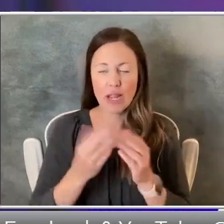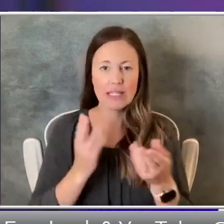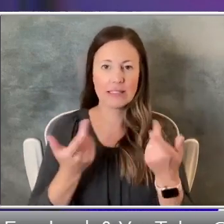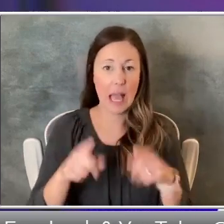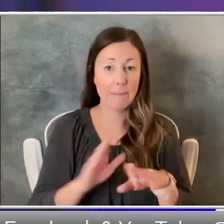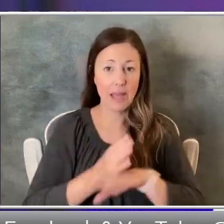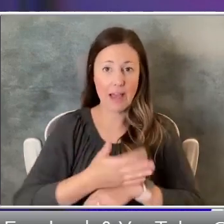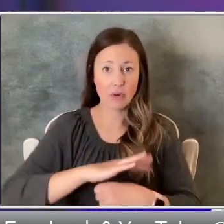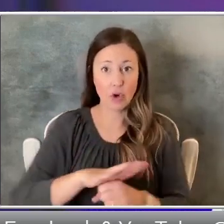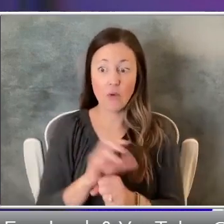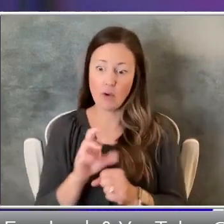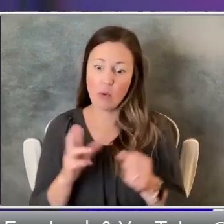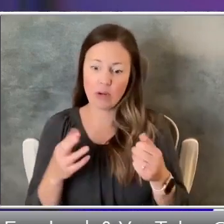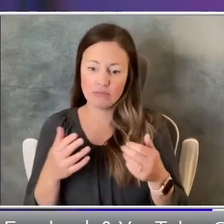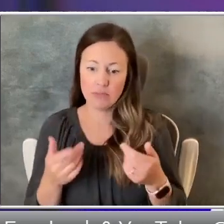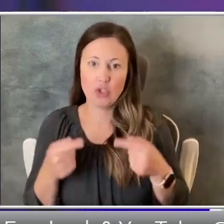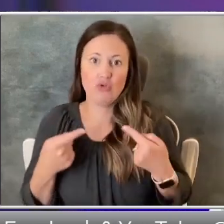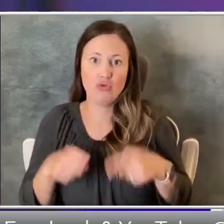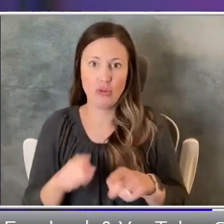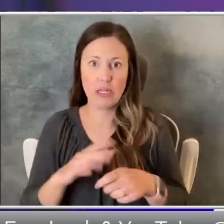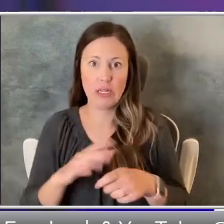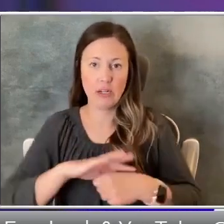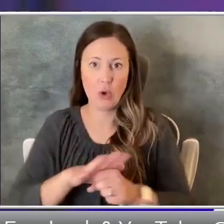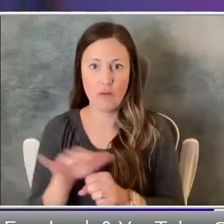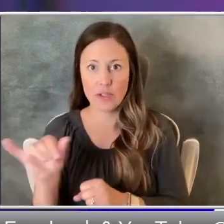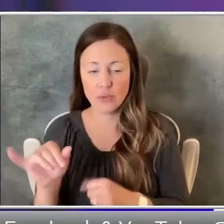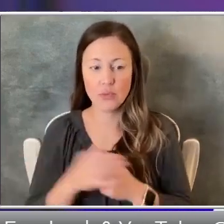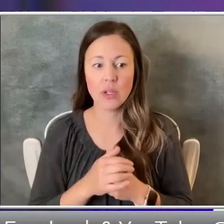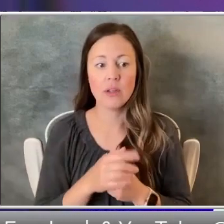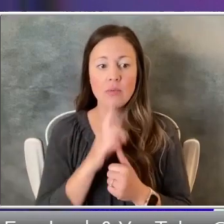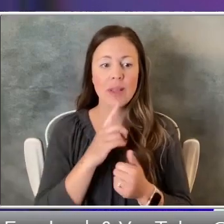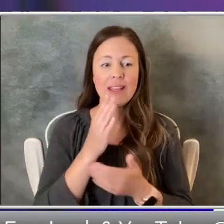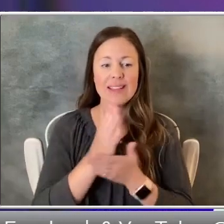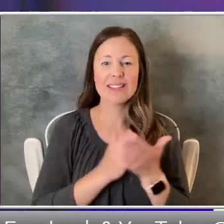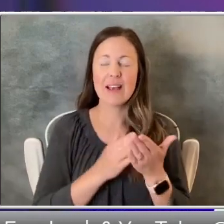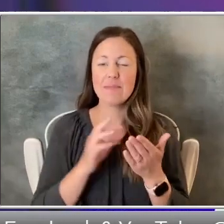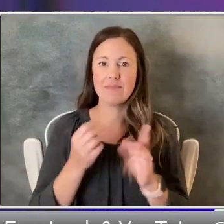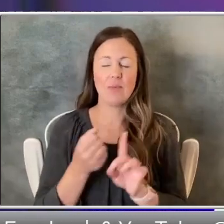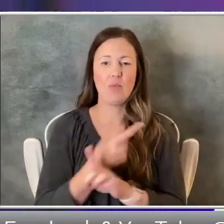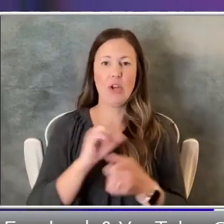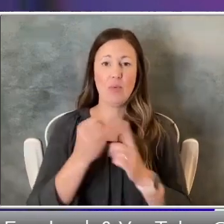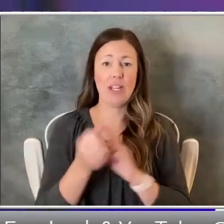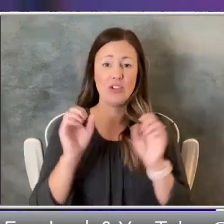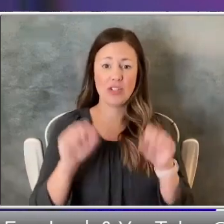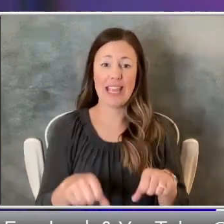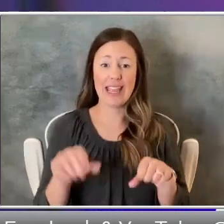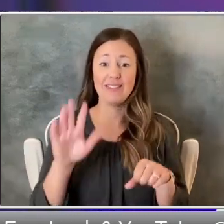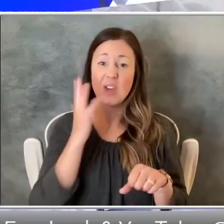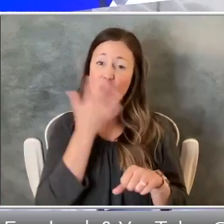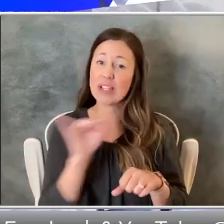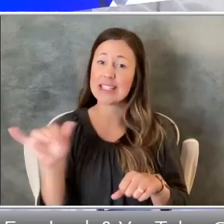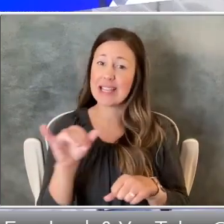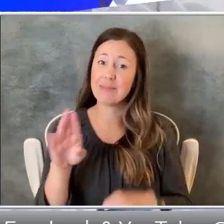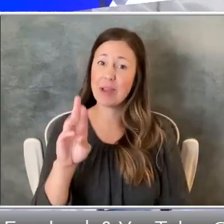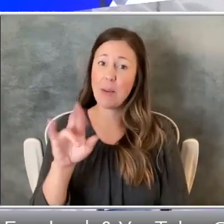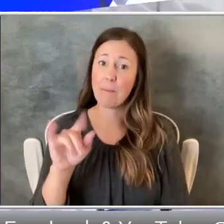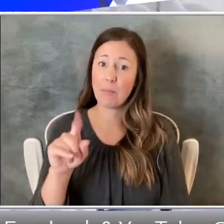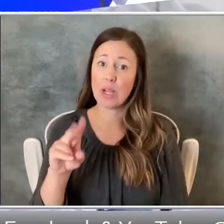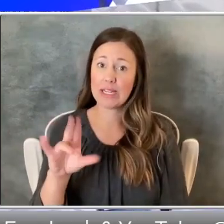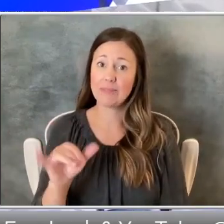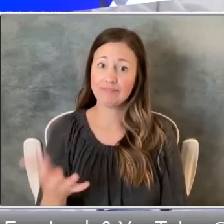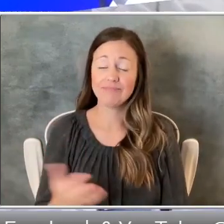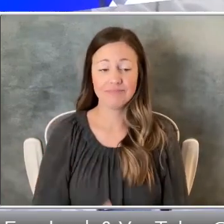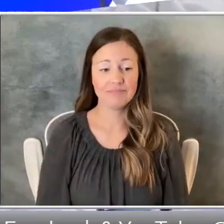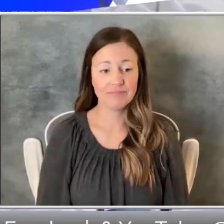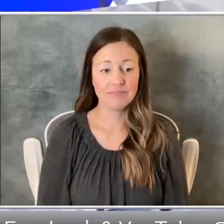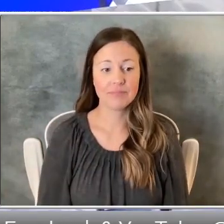midst of COVID. And in some rare situations, it could present similar to Brittany. When it comes to myocarditis, which is